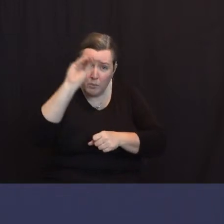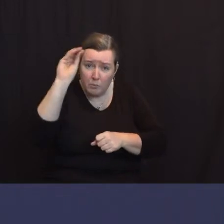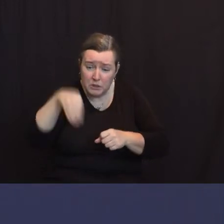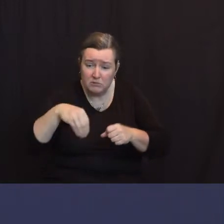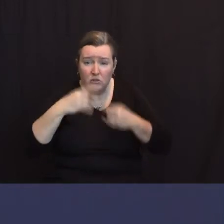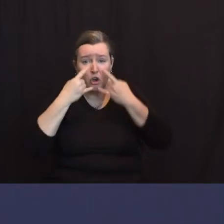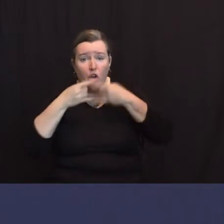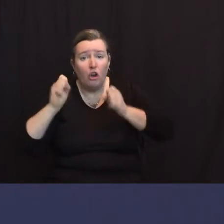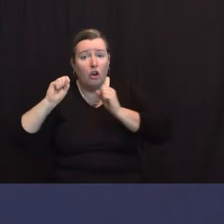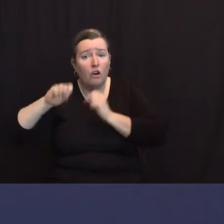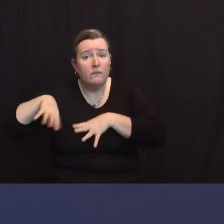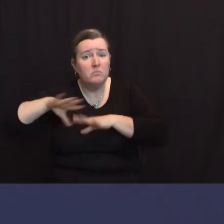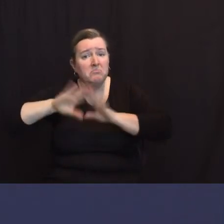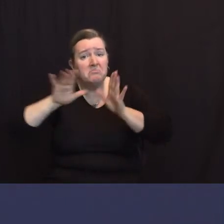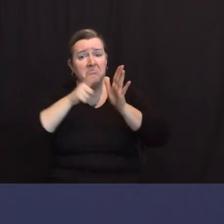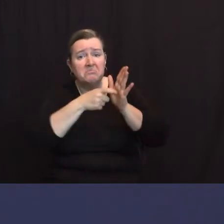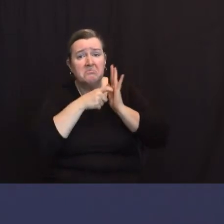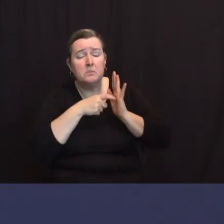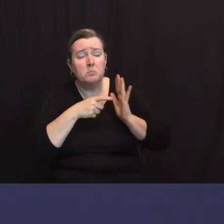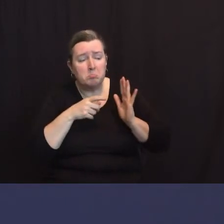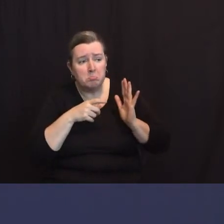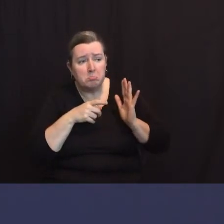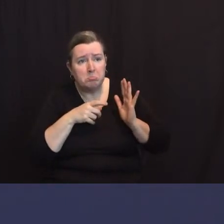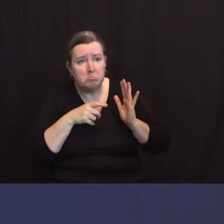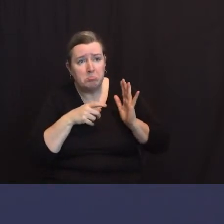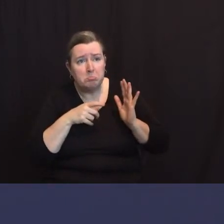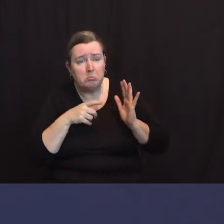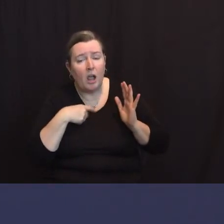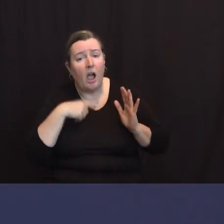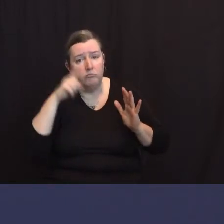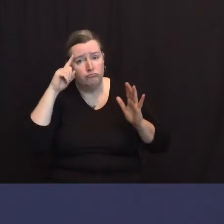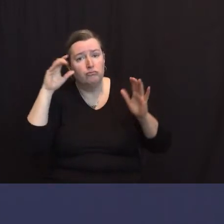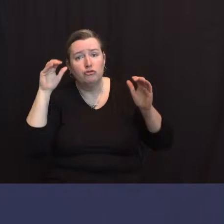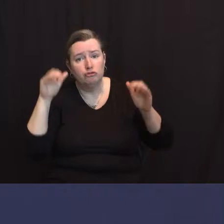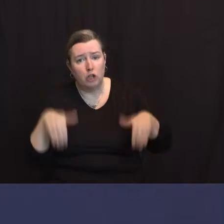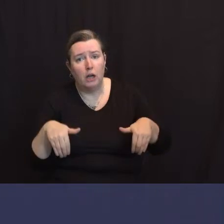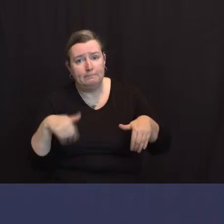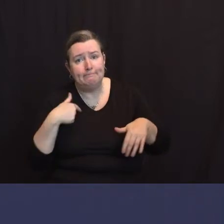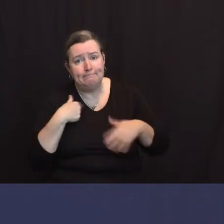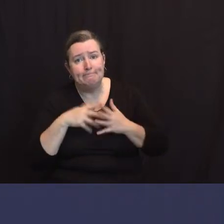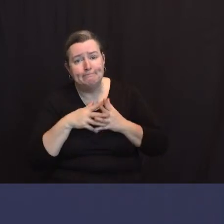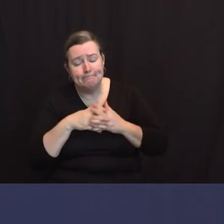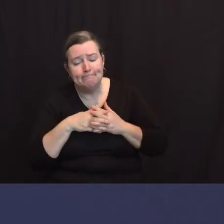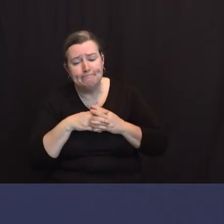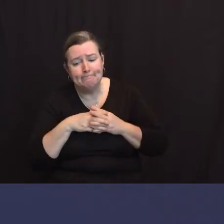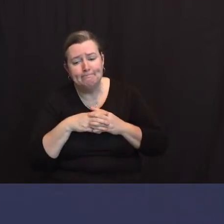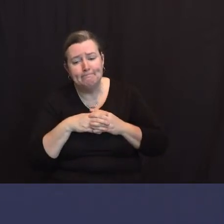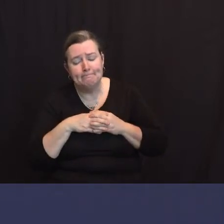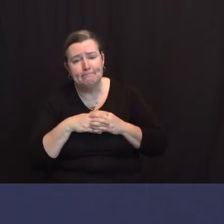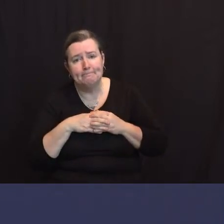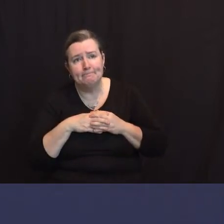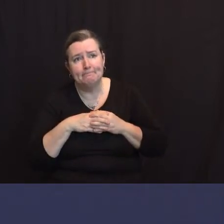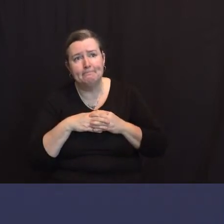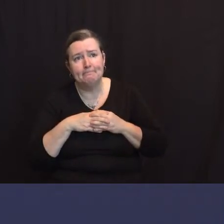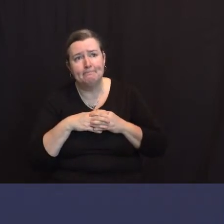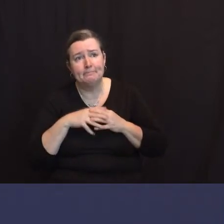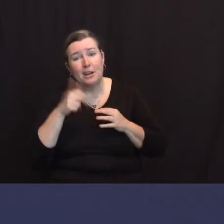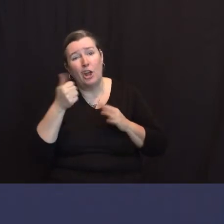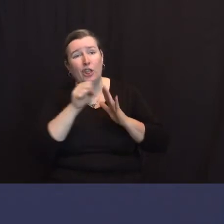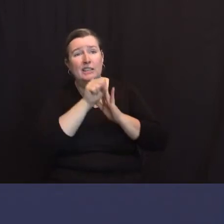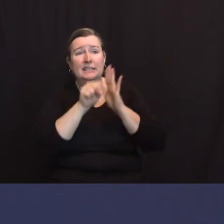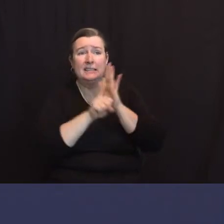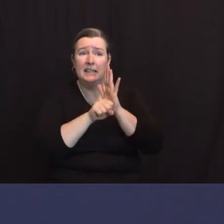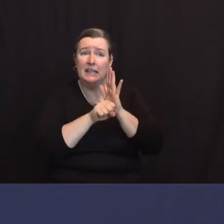it just takes my breath away. I just can't fathom it. And also other states that are lifting capacities sort